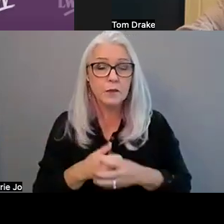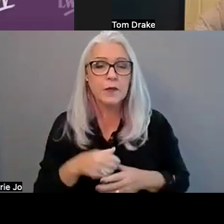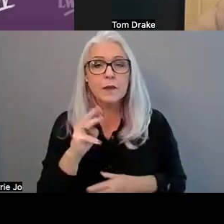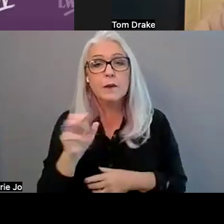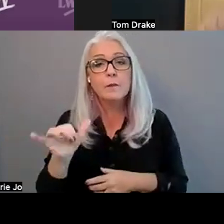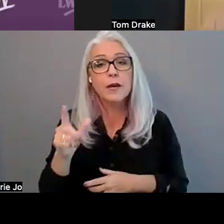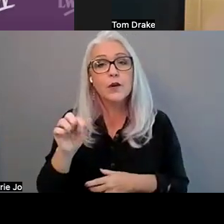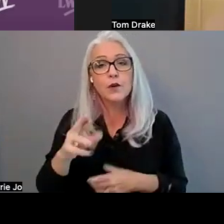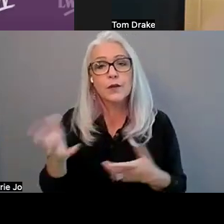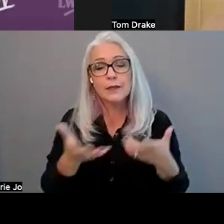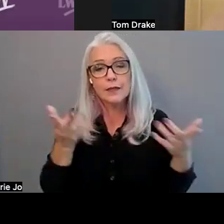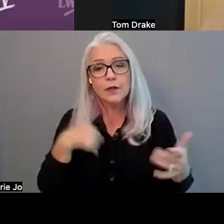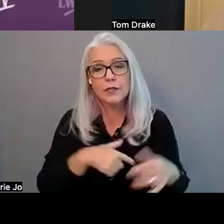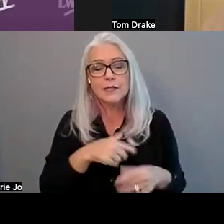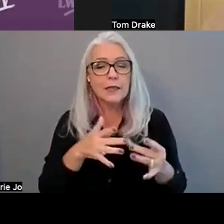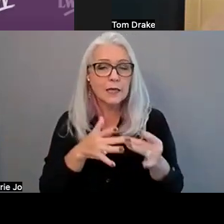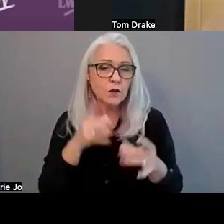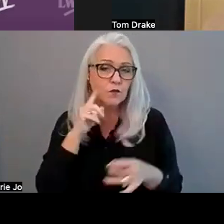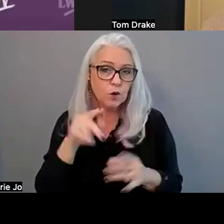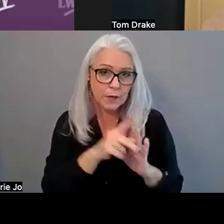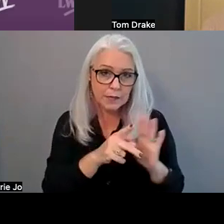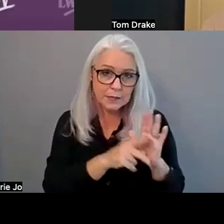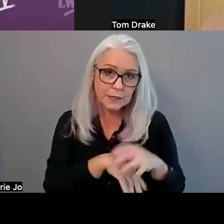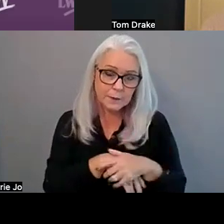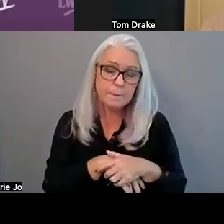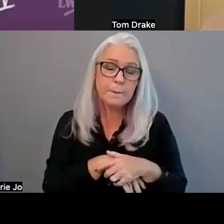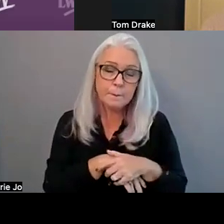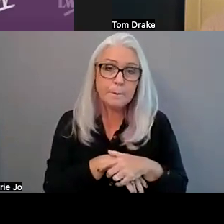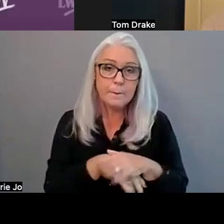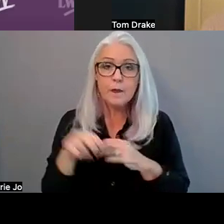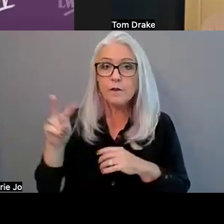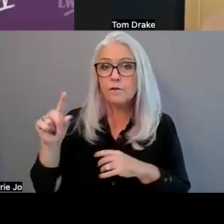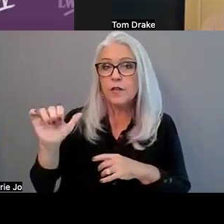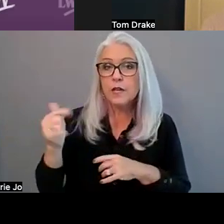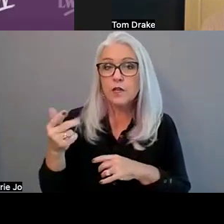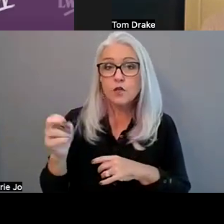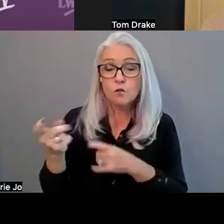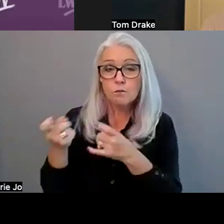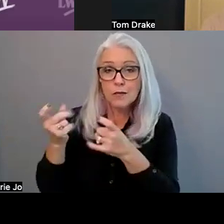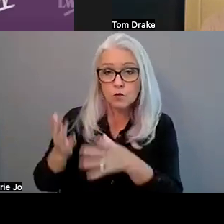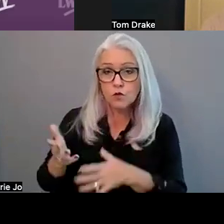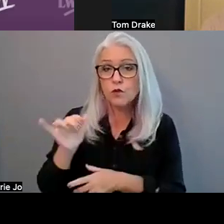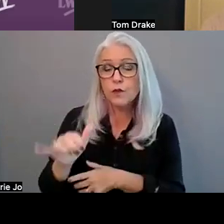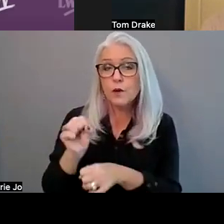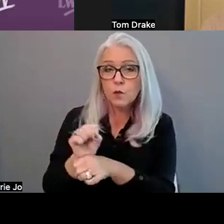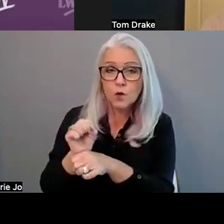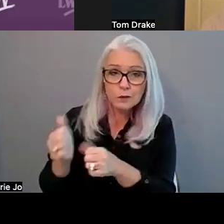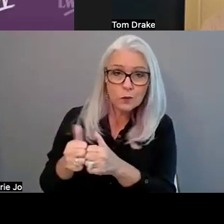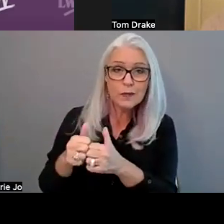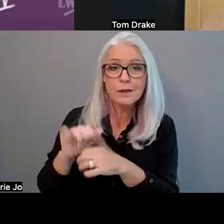leader on policy. So there is a village manager also who deals with the